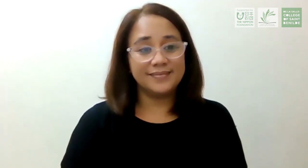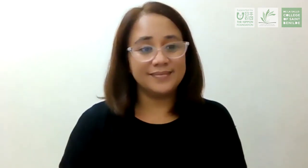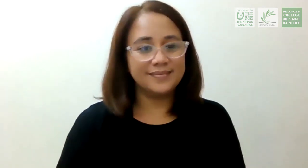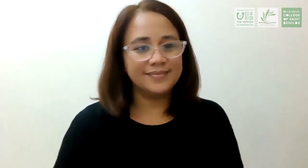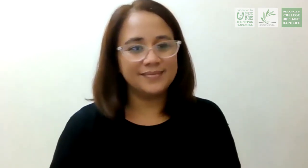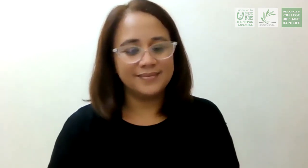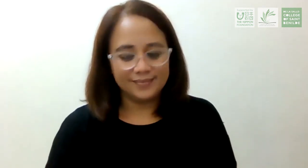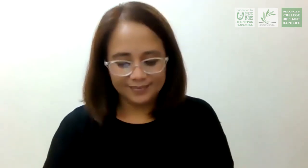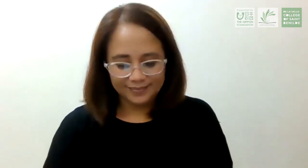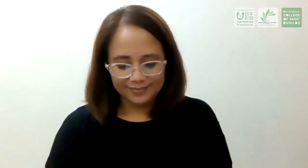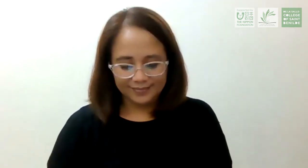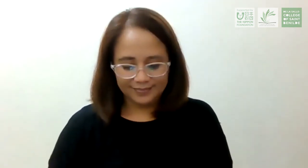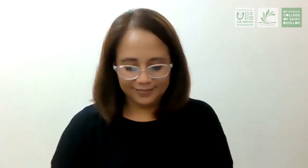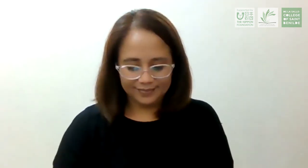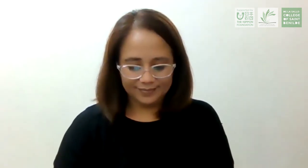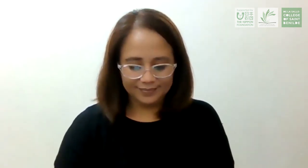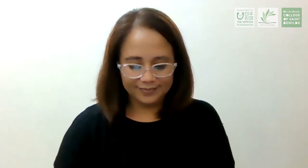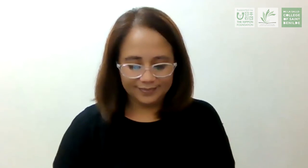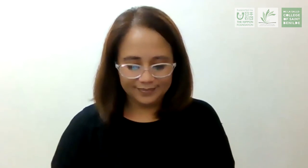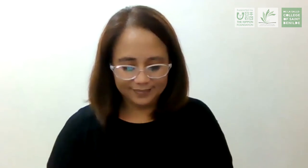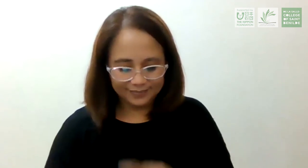I understand, sir.